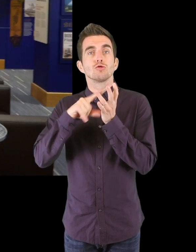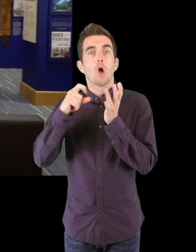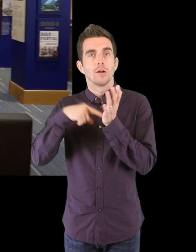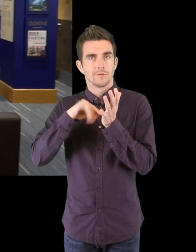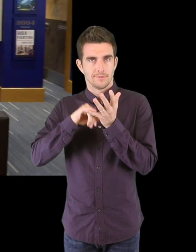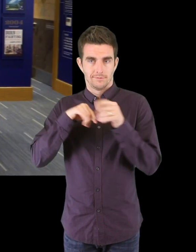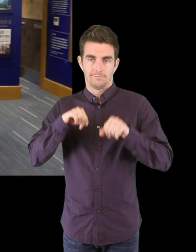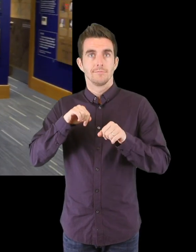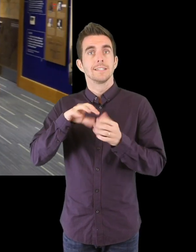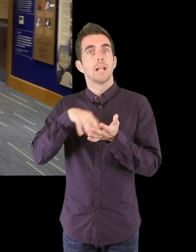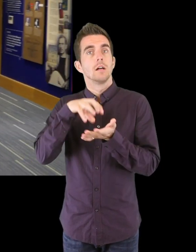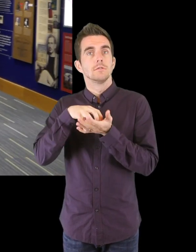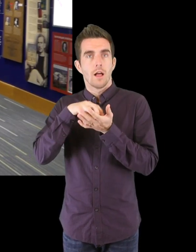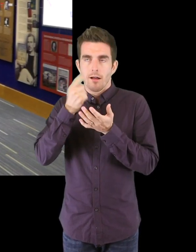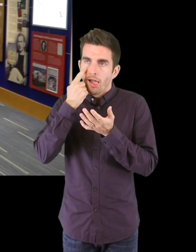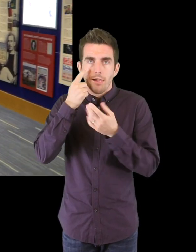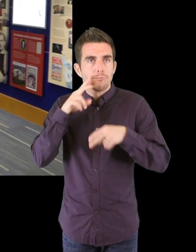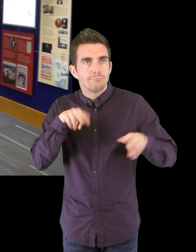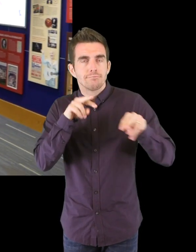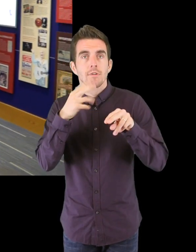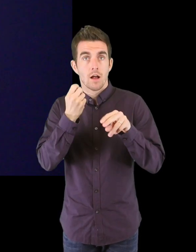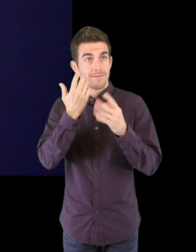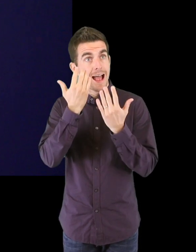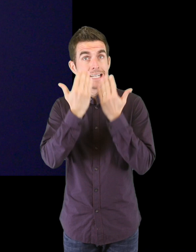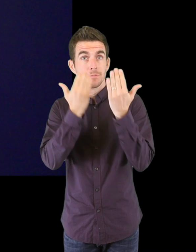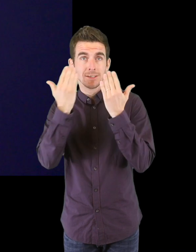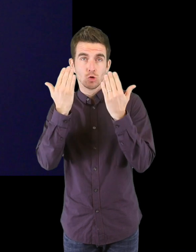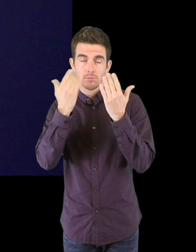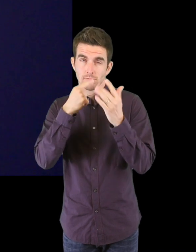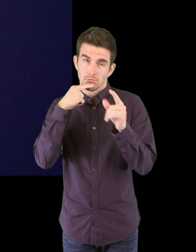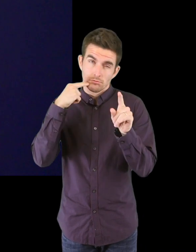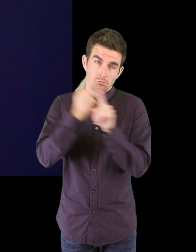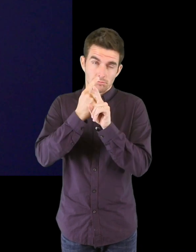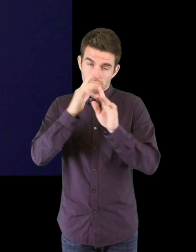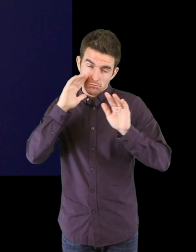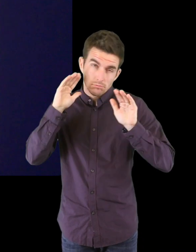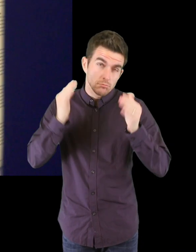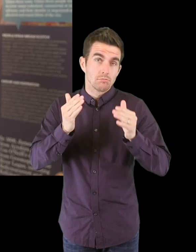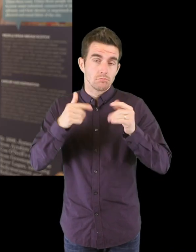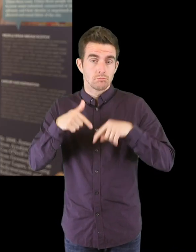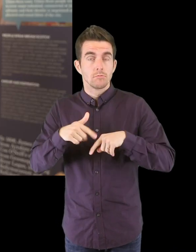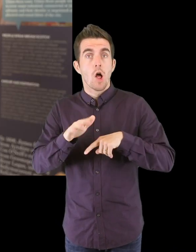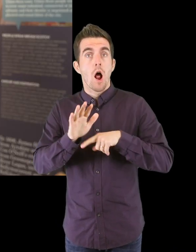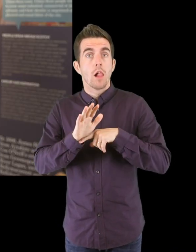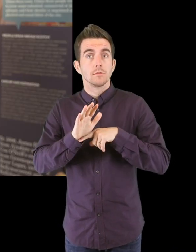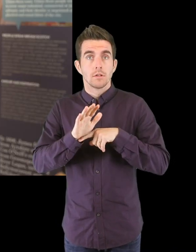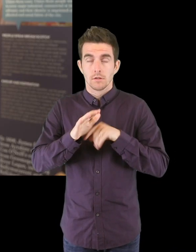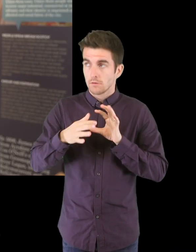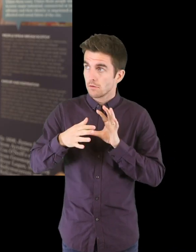Within the Discover Ulster-Scots Centre, there is a gallery dedicated to the transatlantic connections between Ulster and